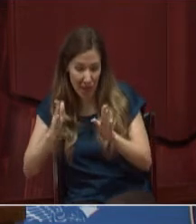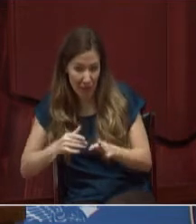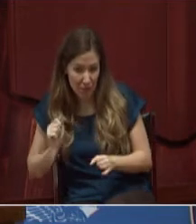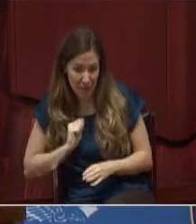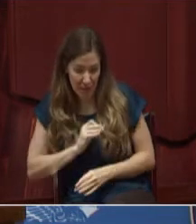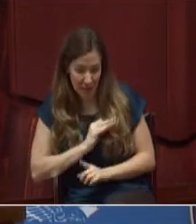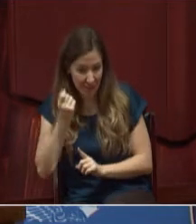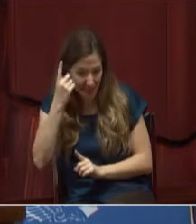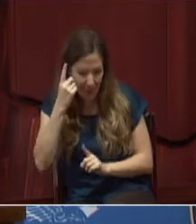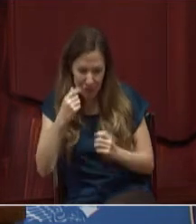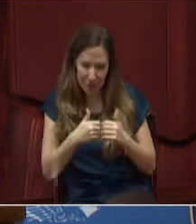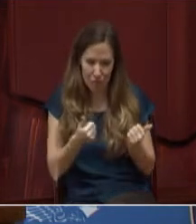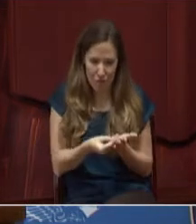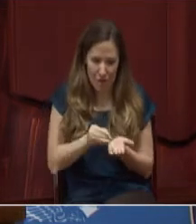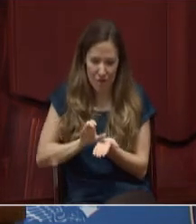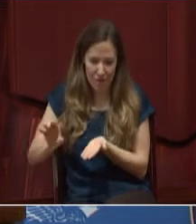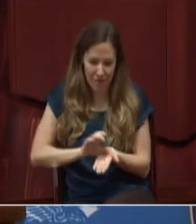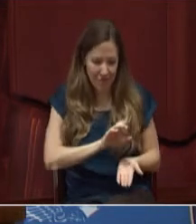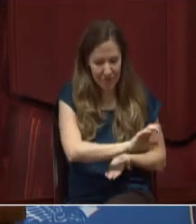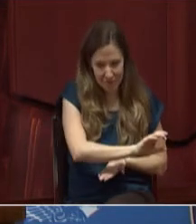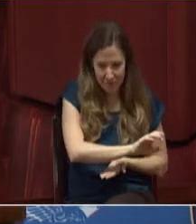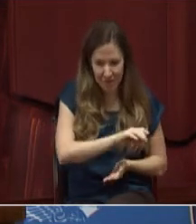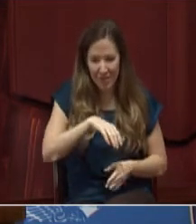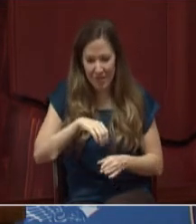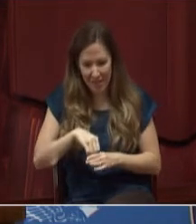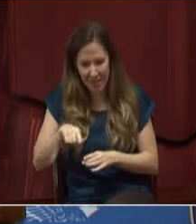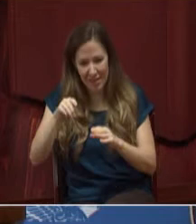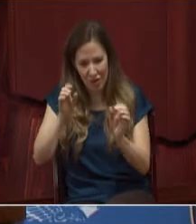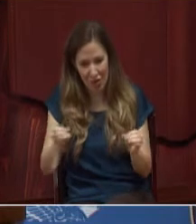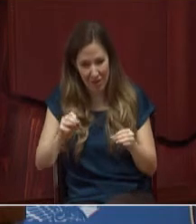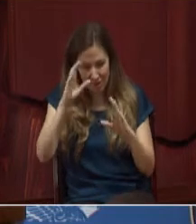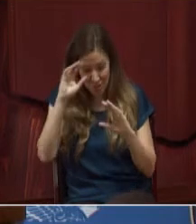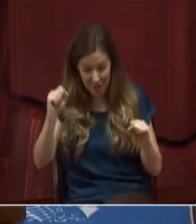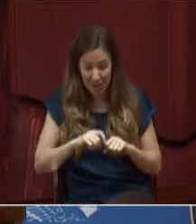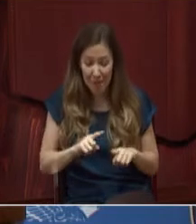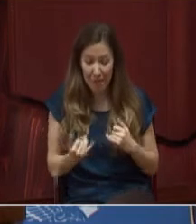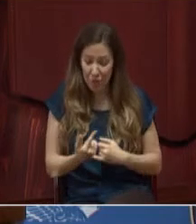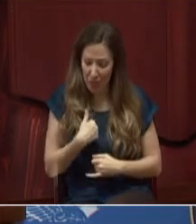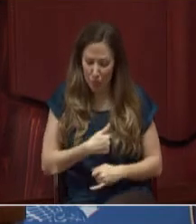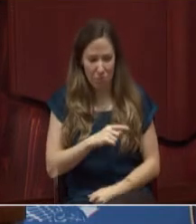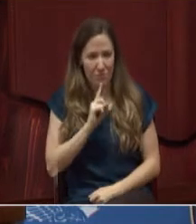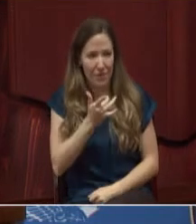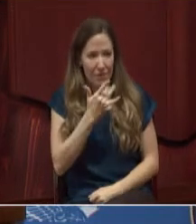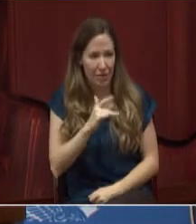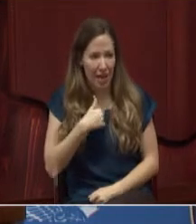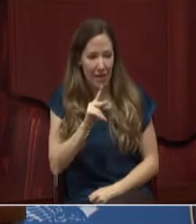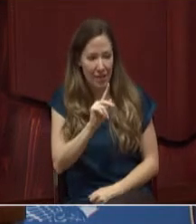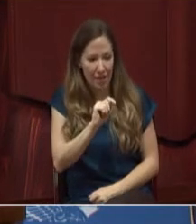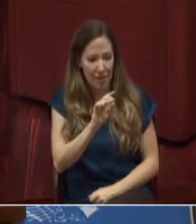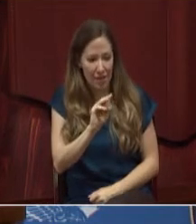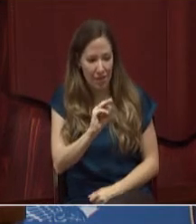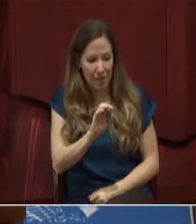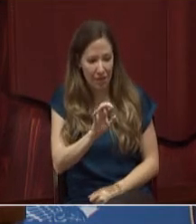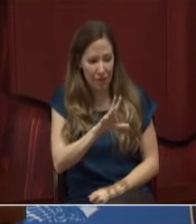budgeted organizations in the Executive Office of the President. We have with us today, and we're very, very fortunate to have KT McFarland, who's